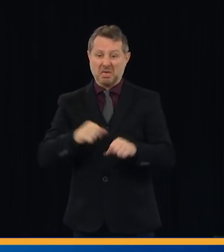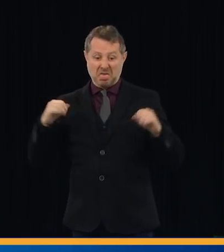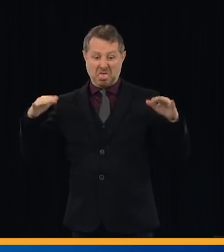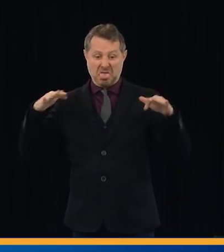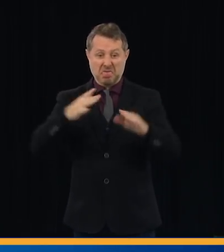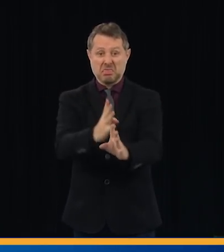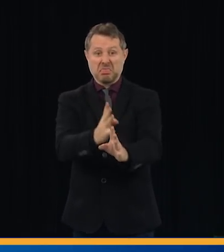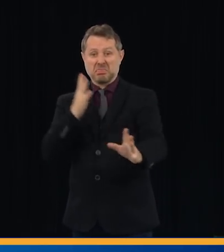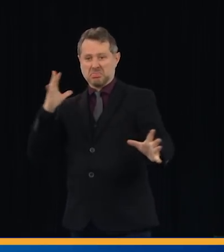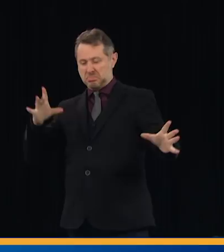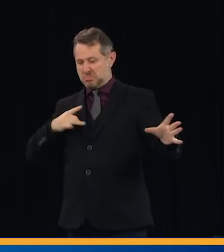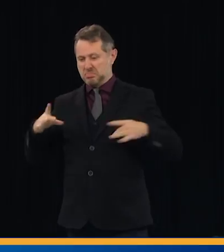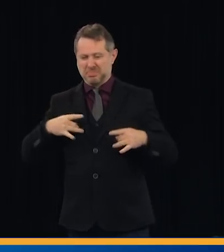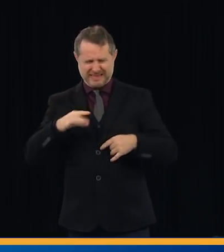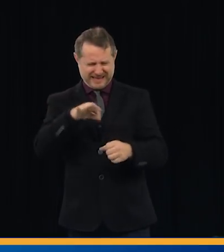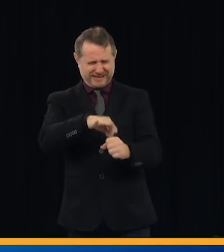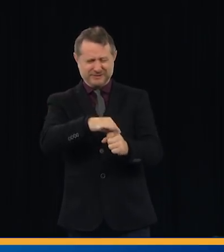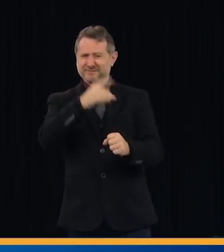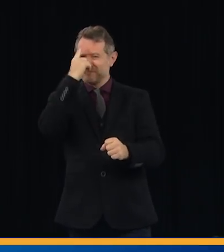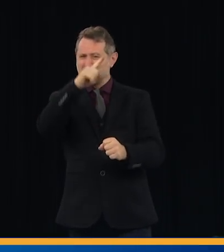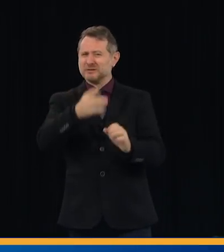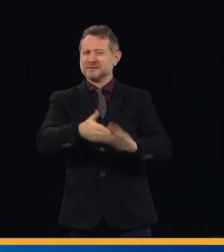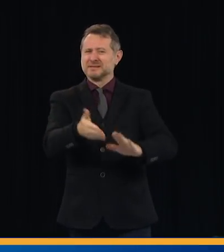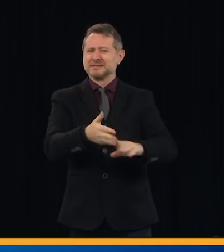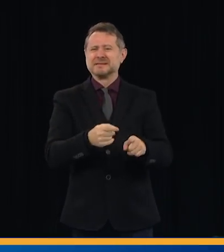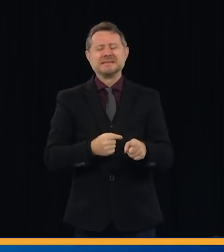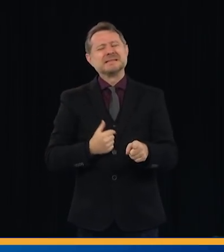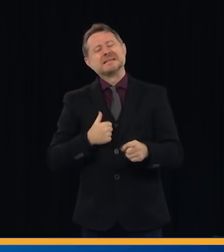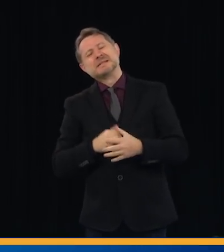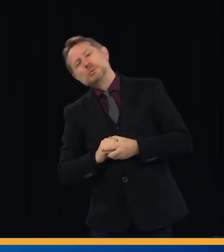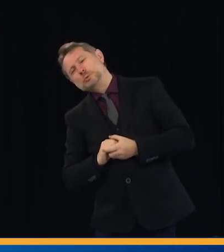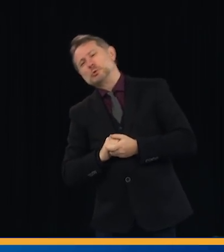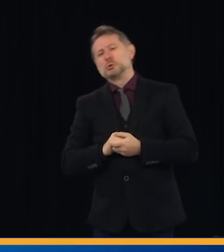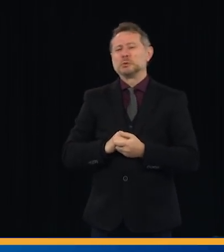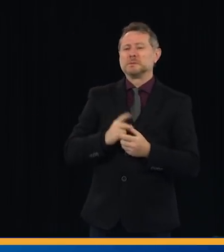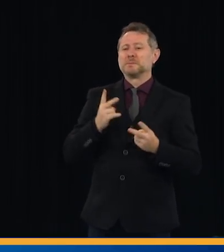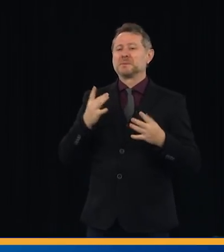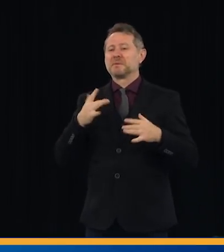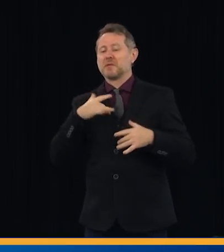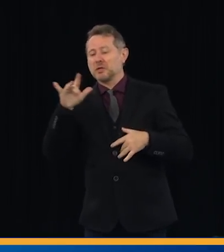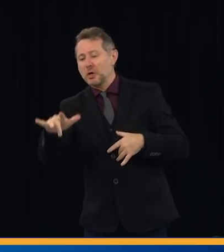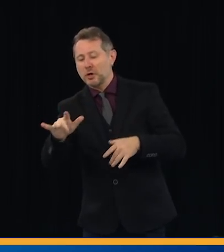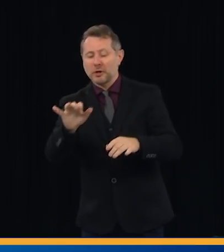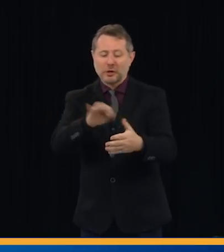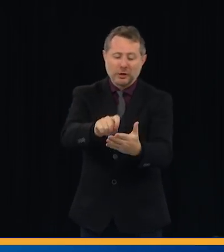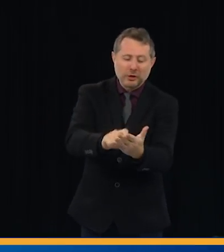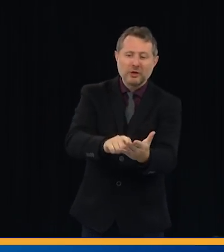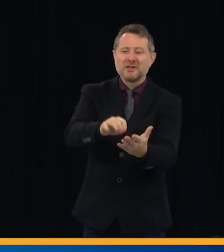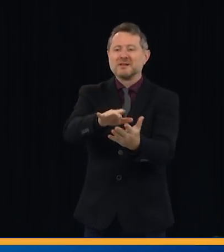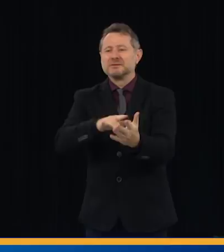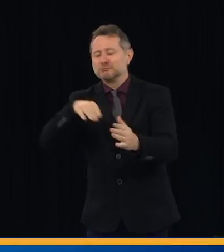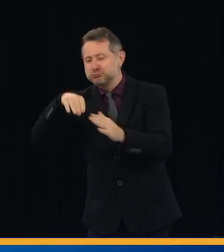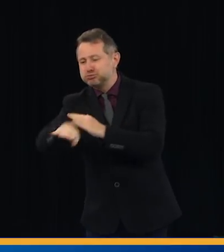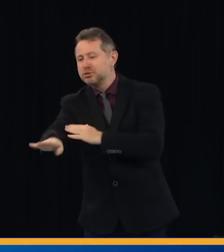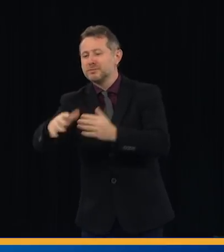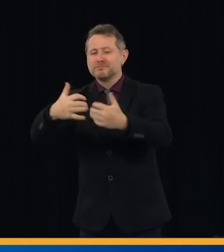one location to vote, a lot of people touching one doorknob, a lot of people touching